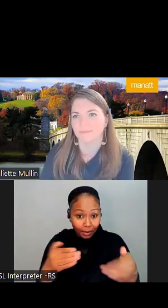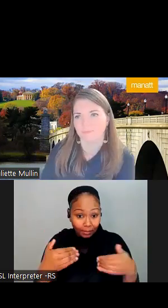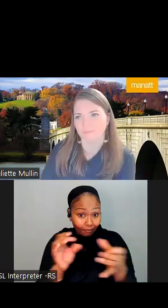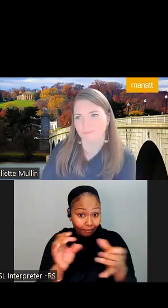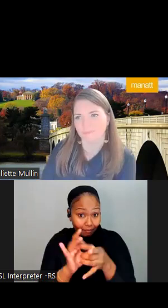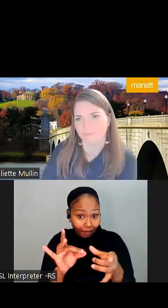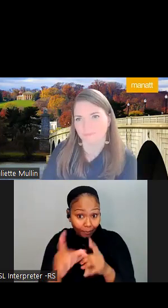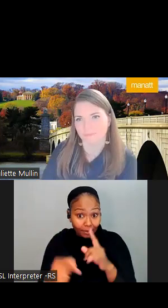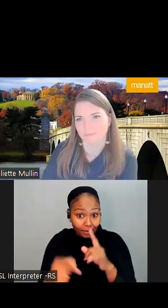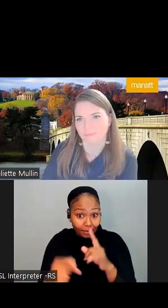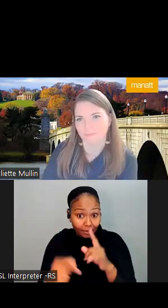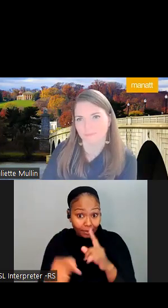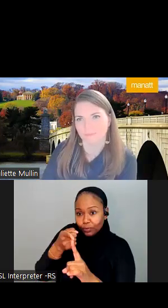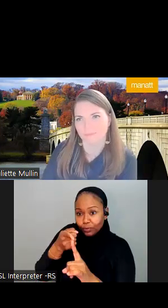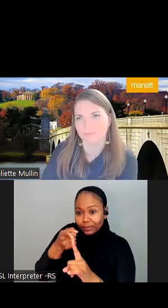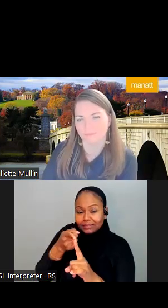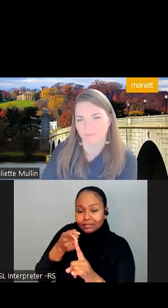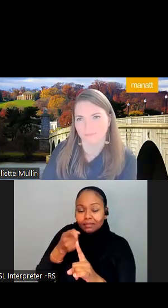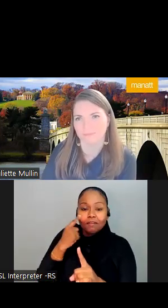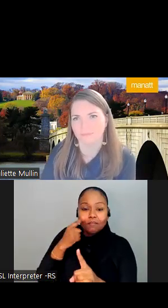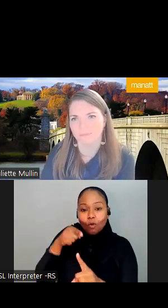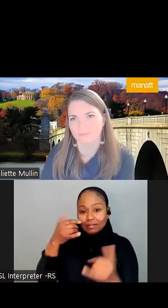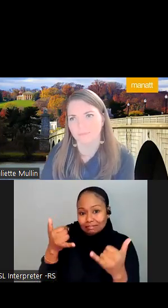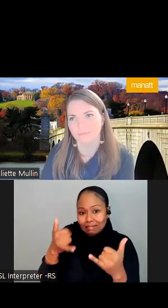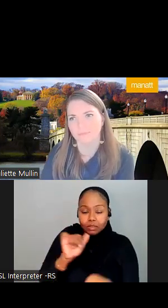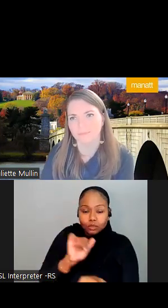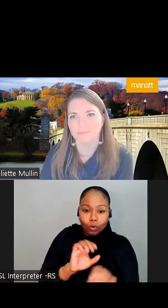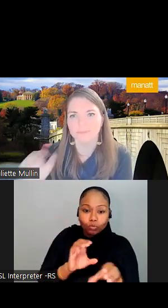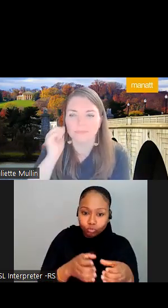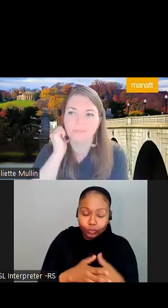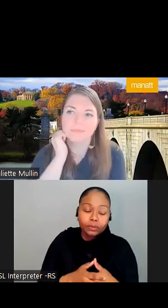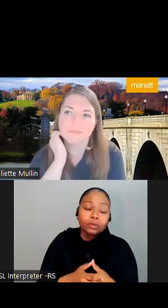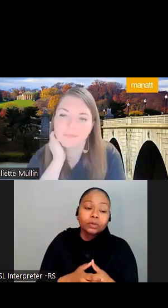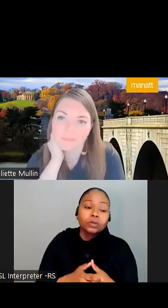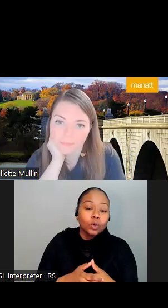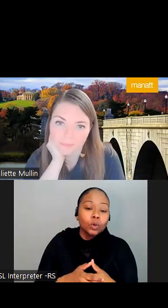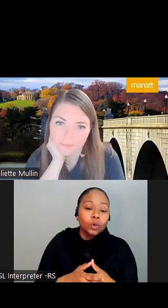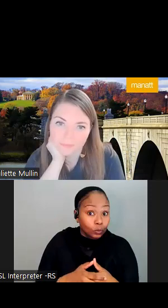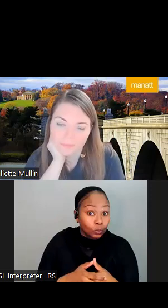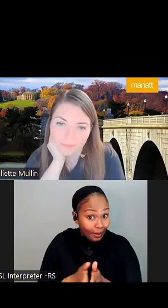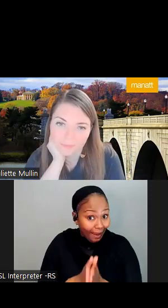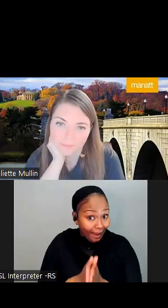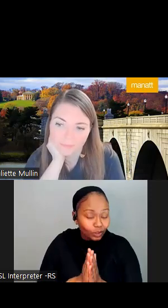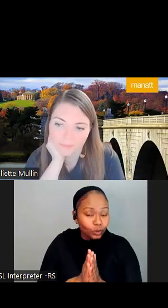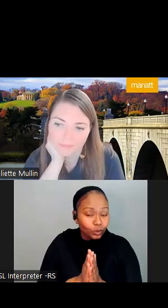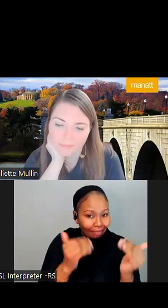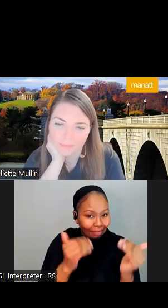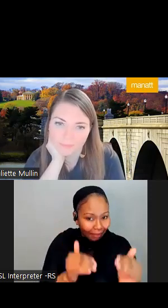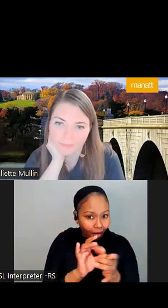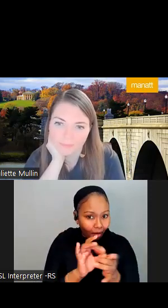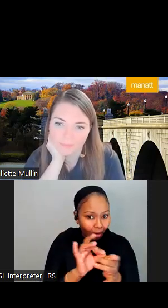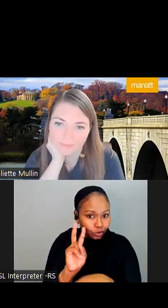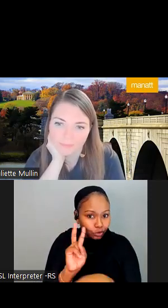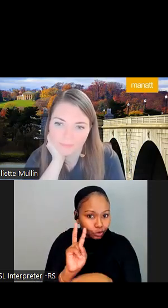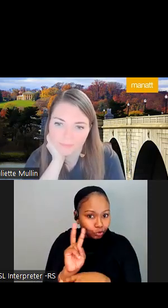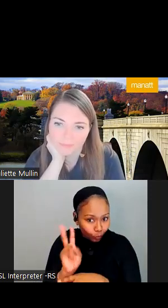and scope of this work group. So we are asking you to limit your comments to 2 minutes. And prior to making your